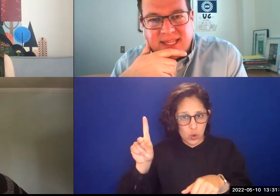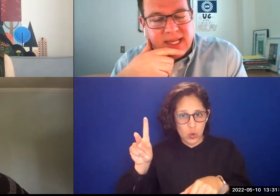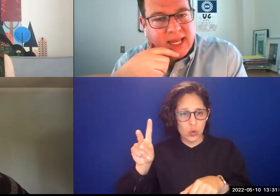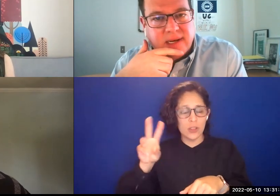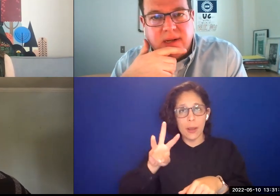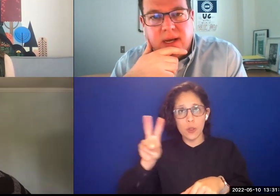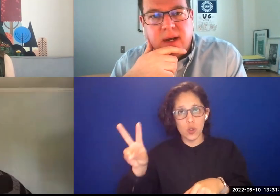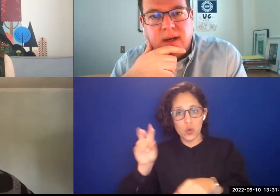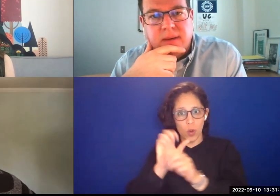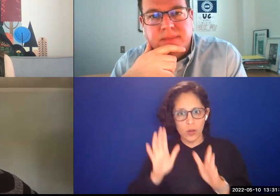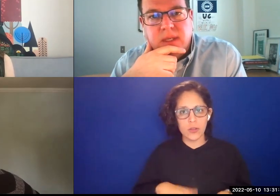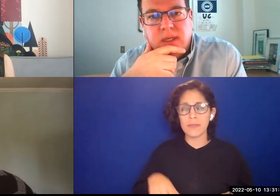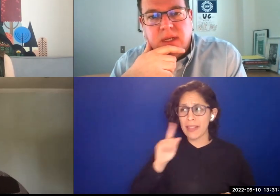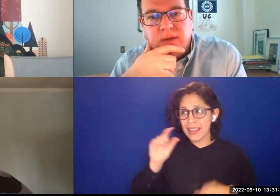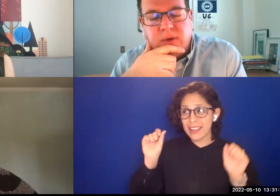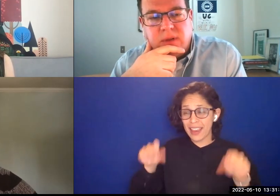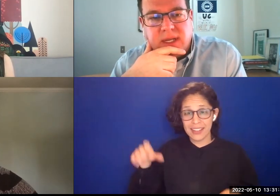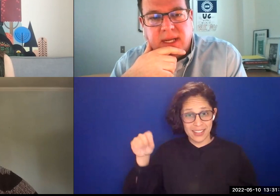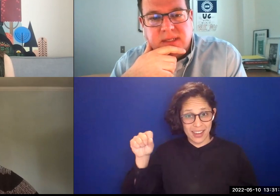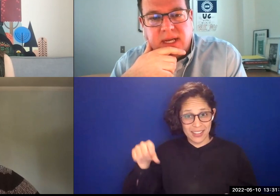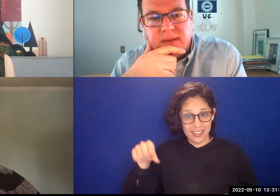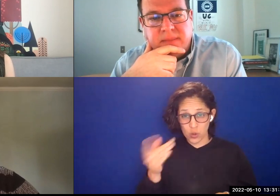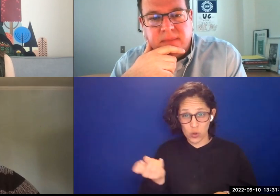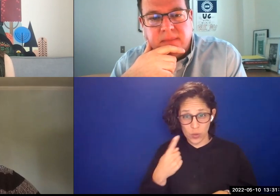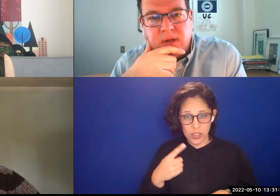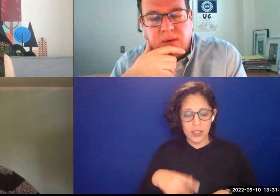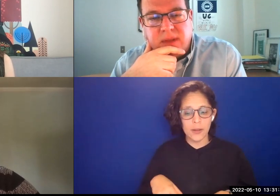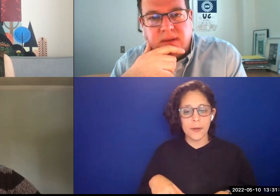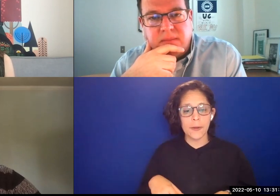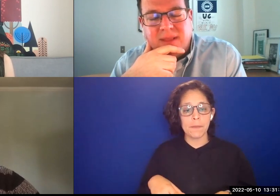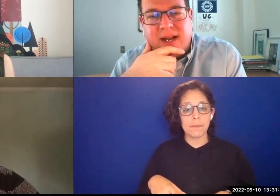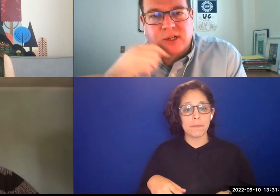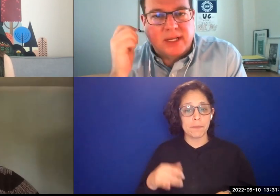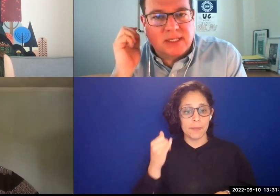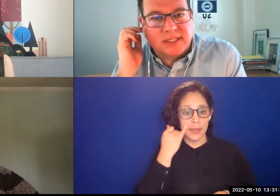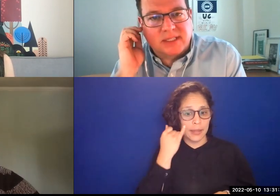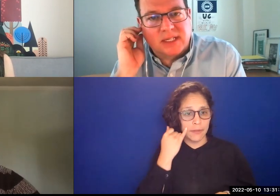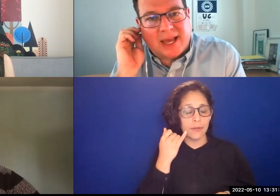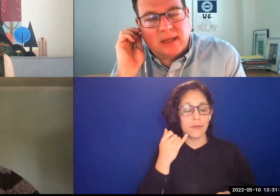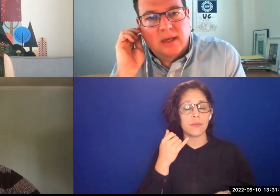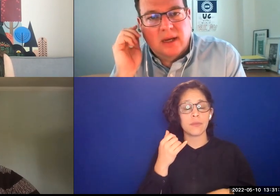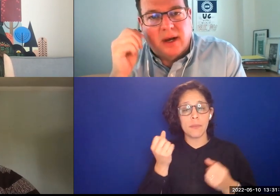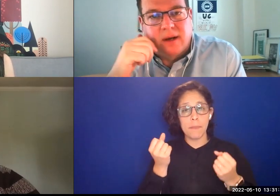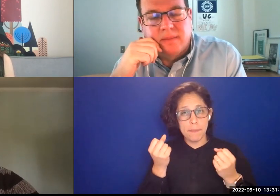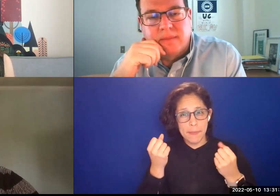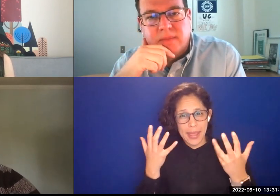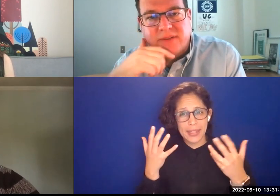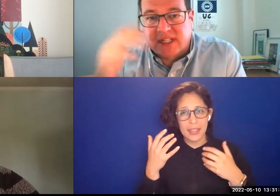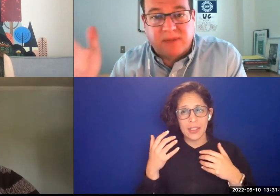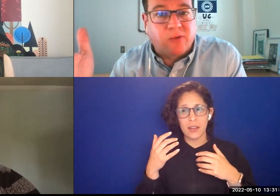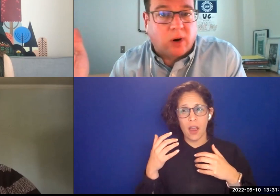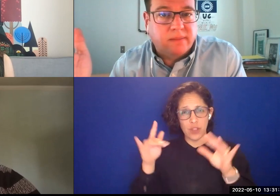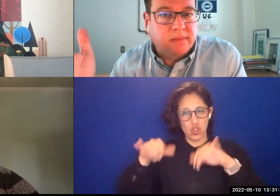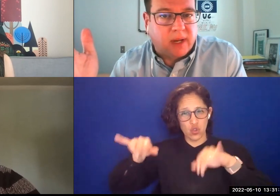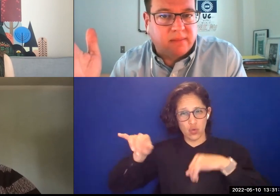Yes, I think it can. If you look at a lot of the trends that exist in tech have